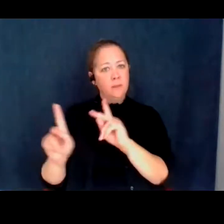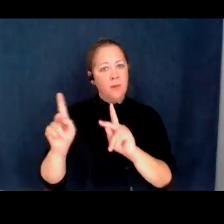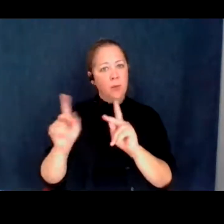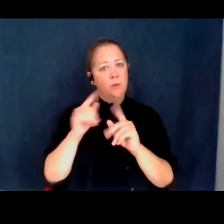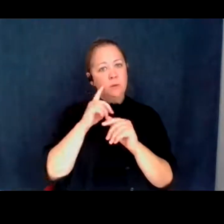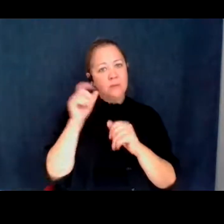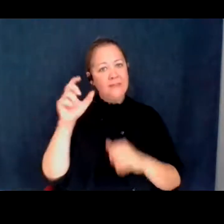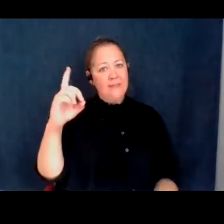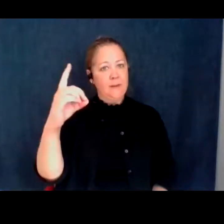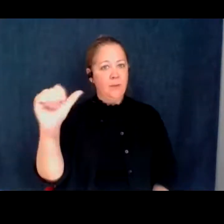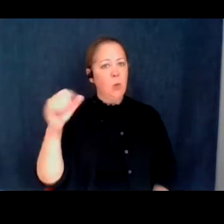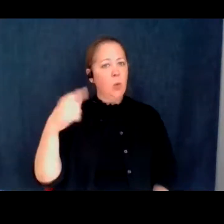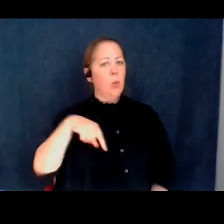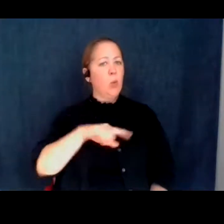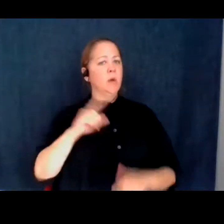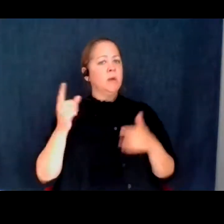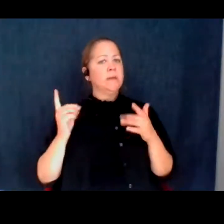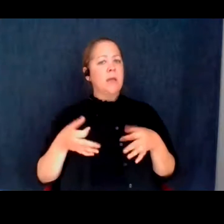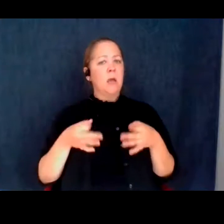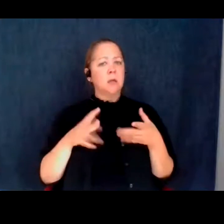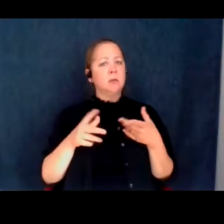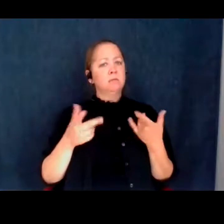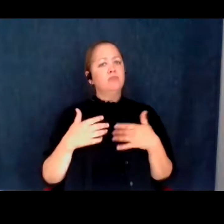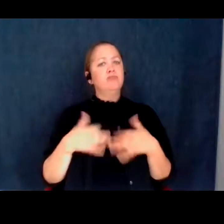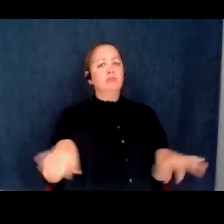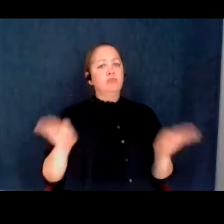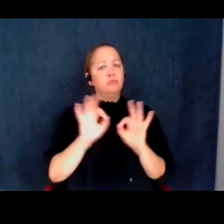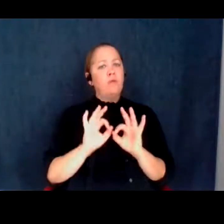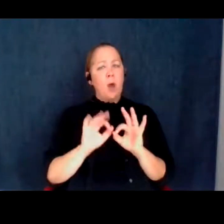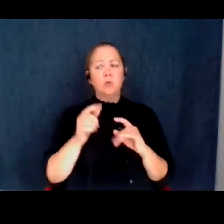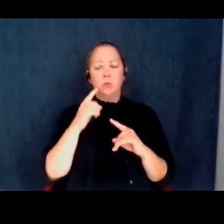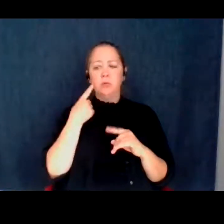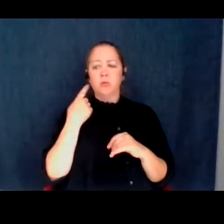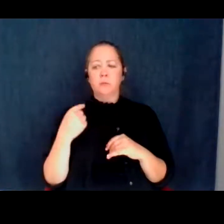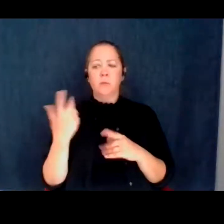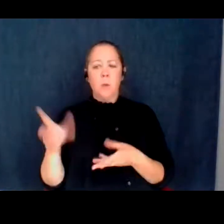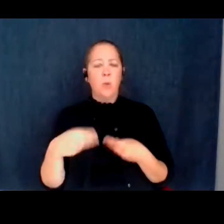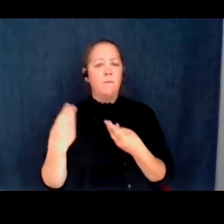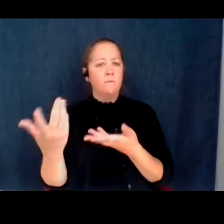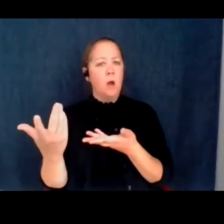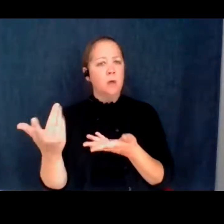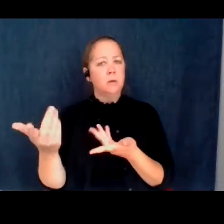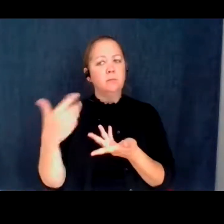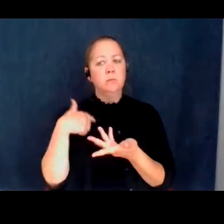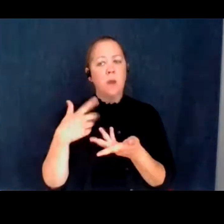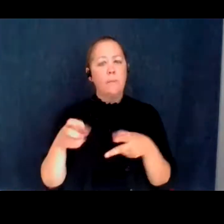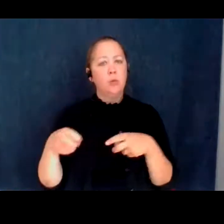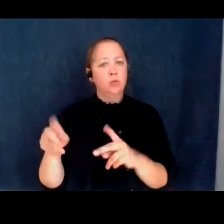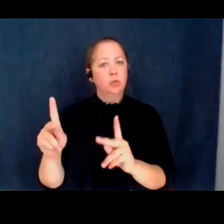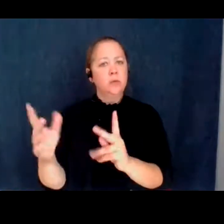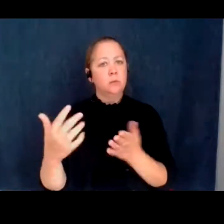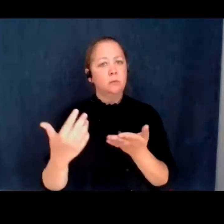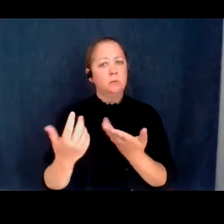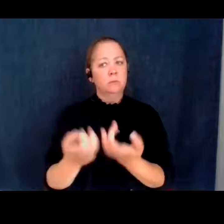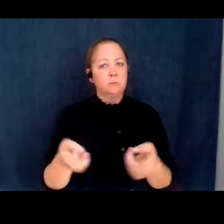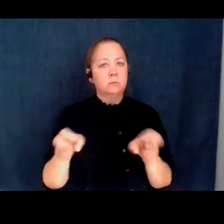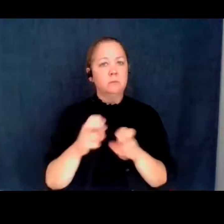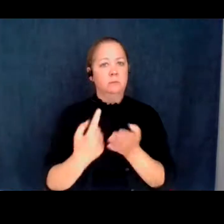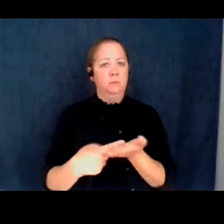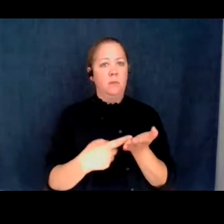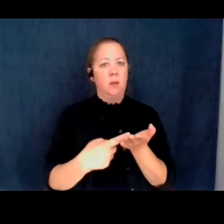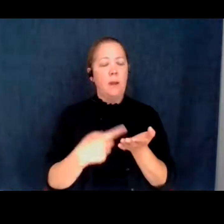in that and giving them a space to talk with each other. And this was something we hadn't been able to do before because the reentry